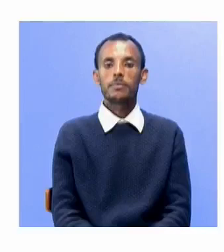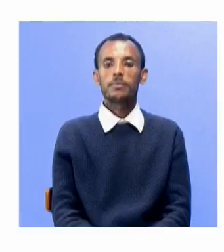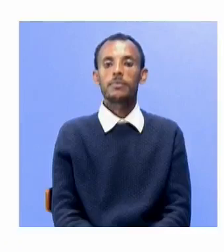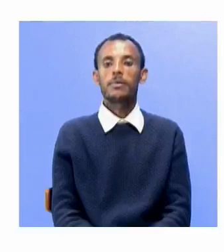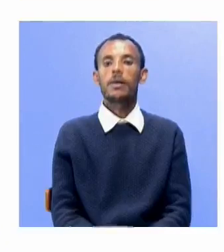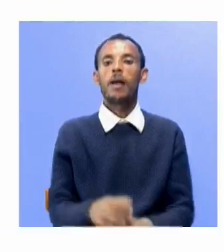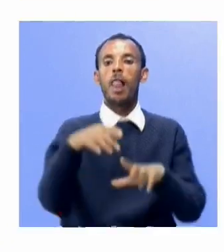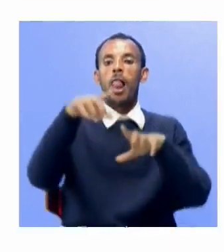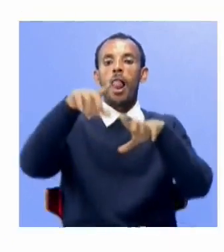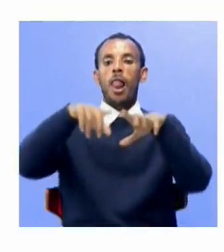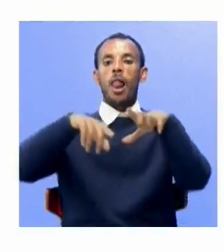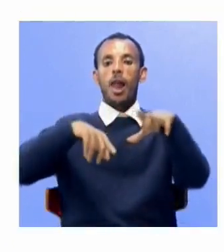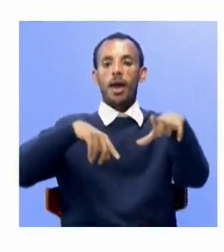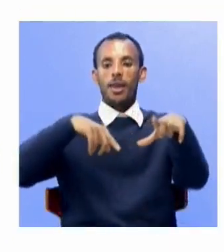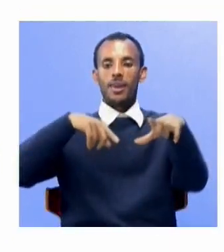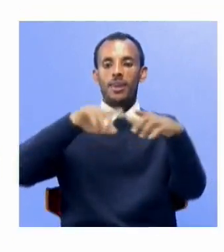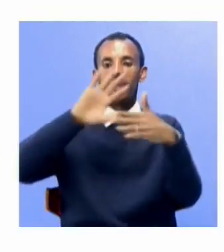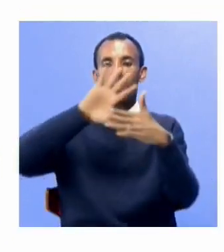Line graph.